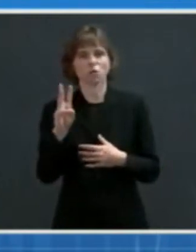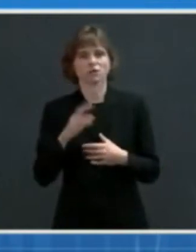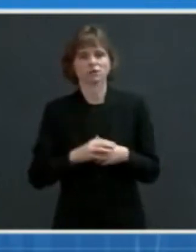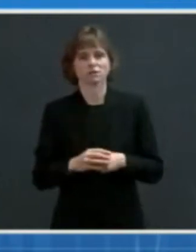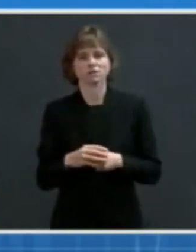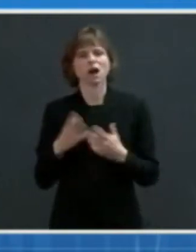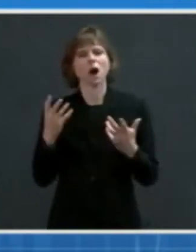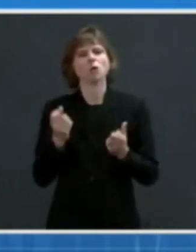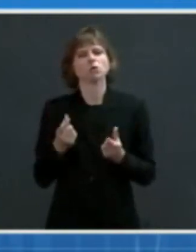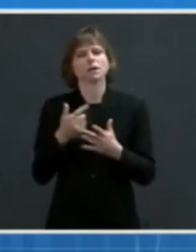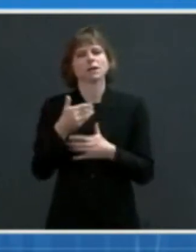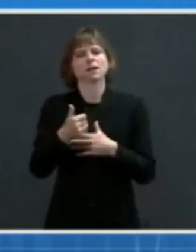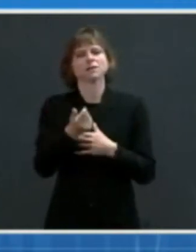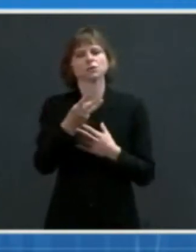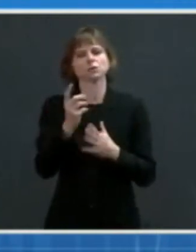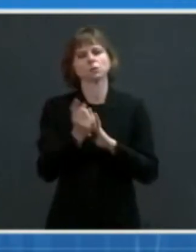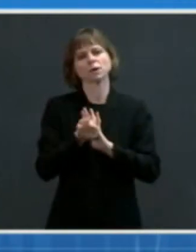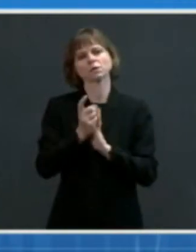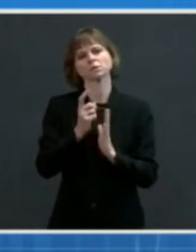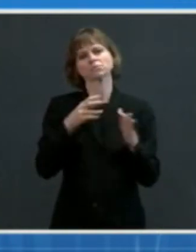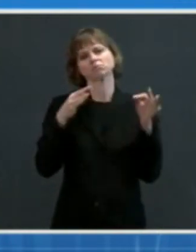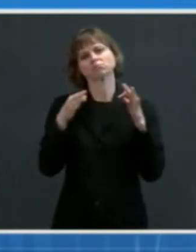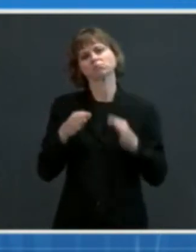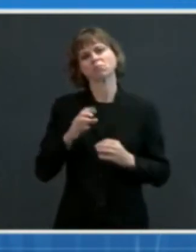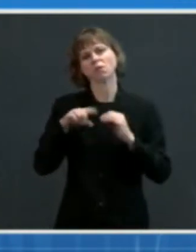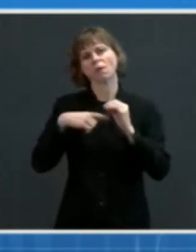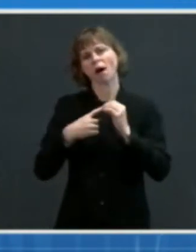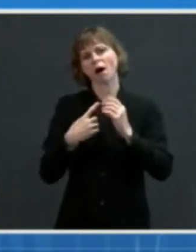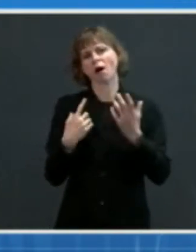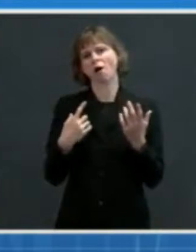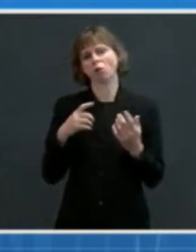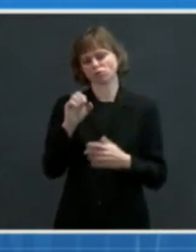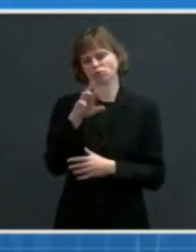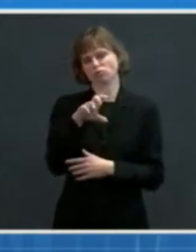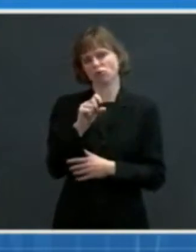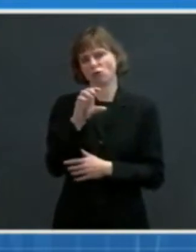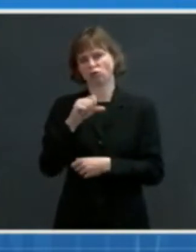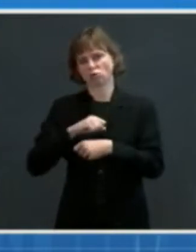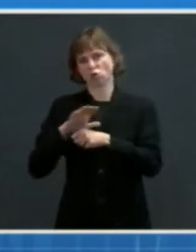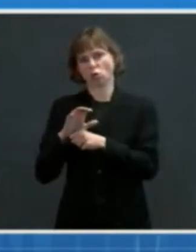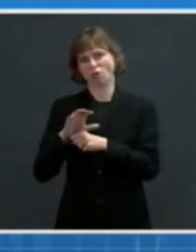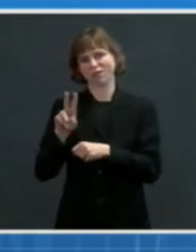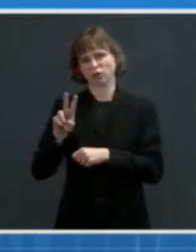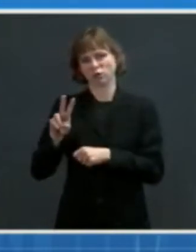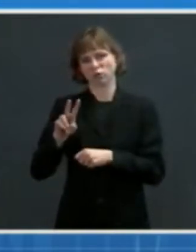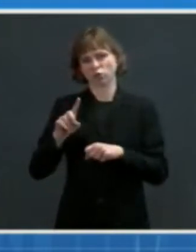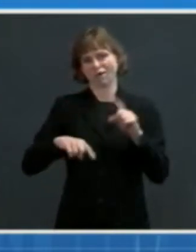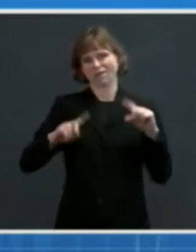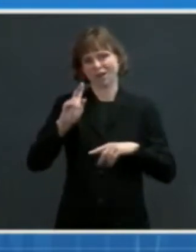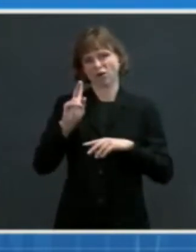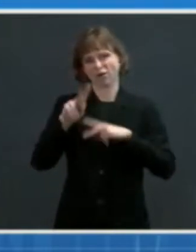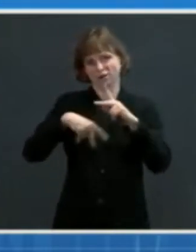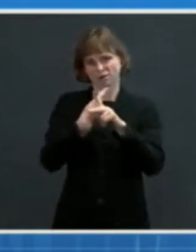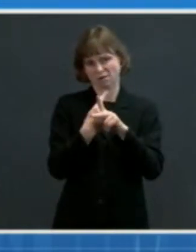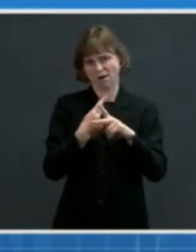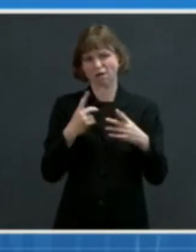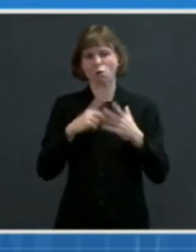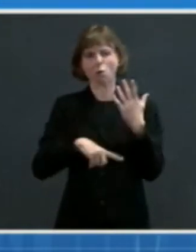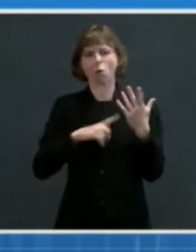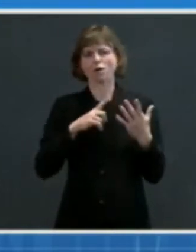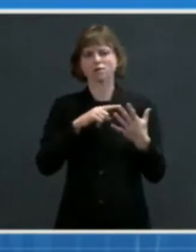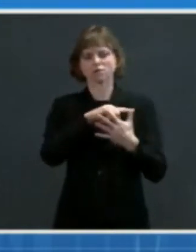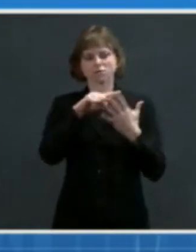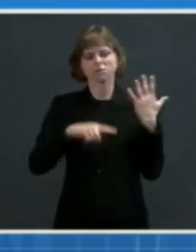next couple of minutes addressing the issue of the SARS-CoV-2 variants and what the multifaceted approach